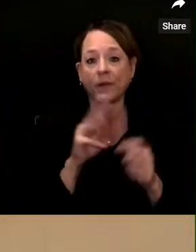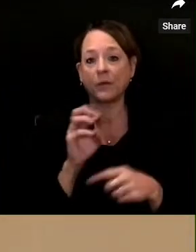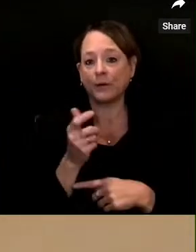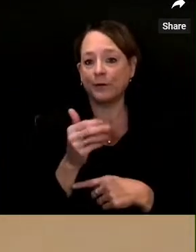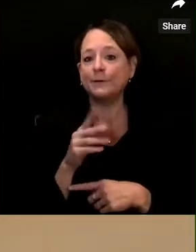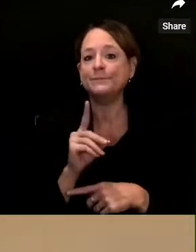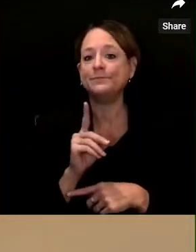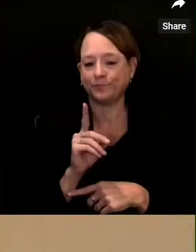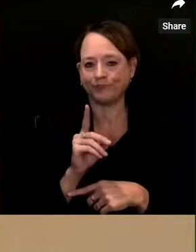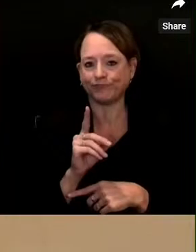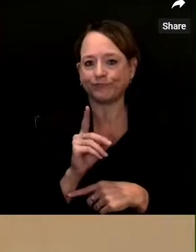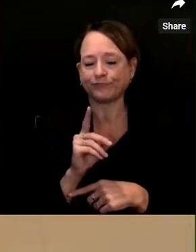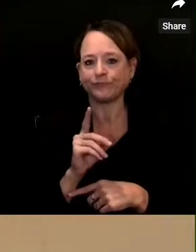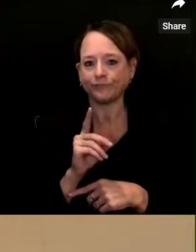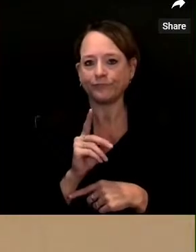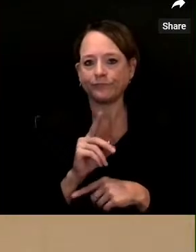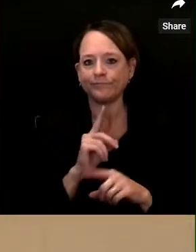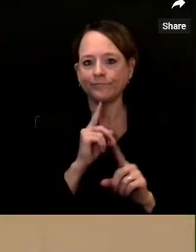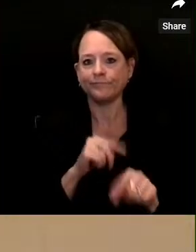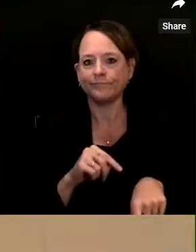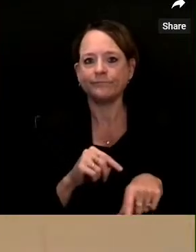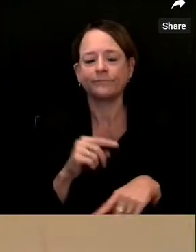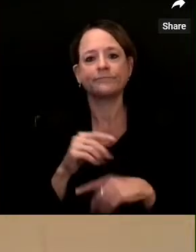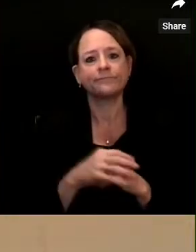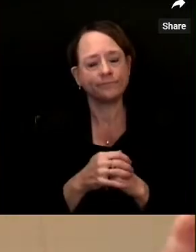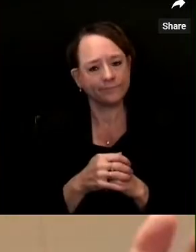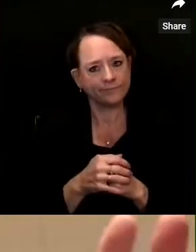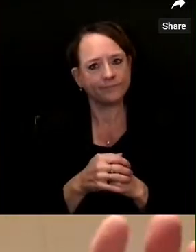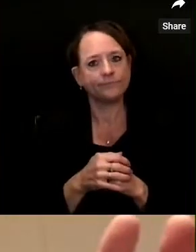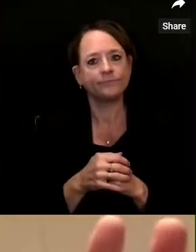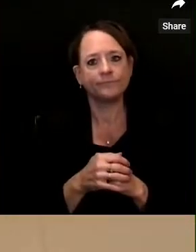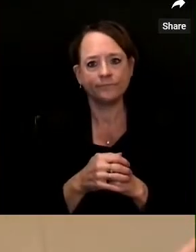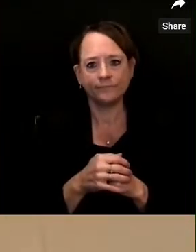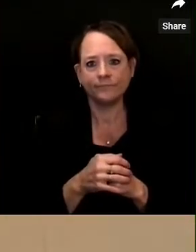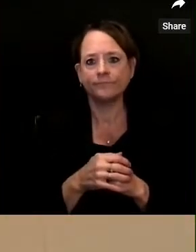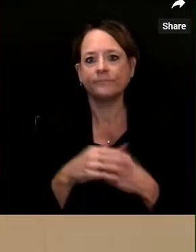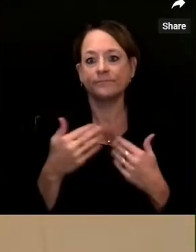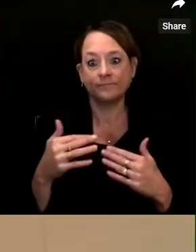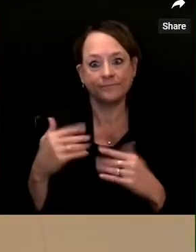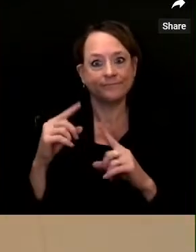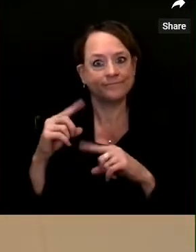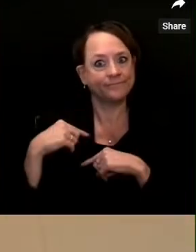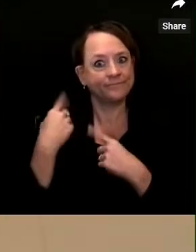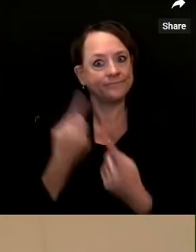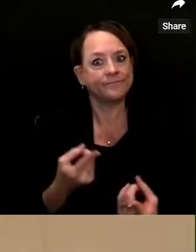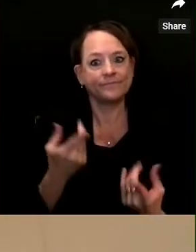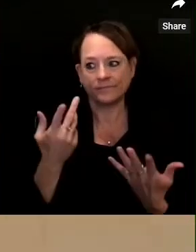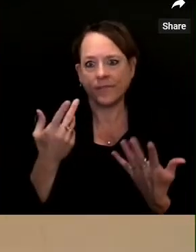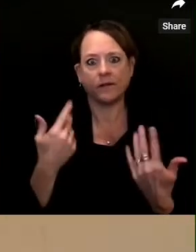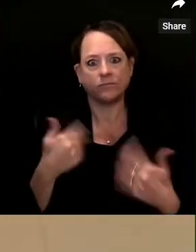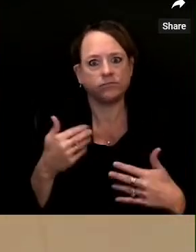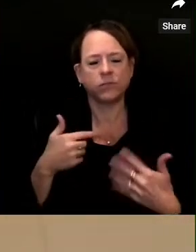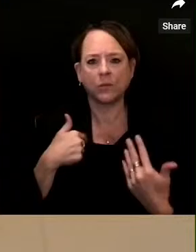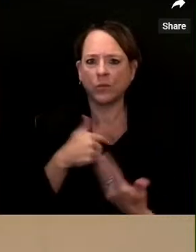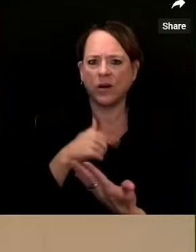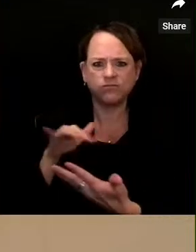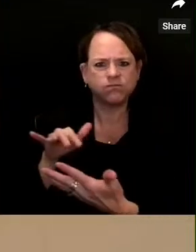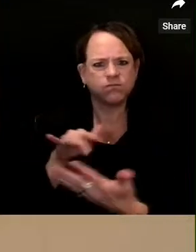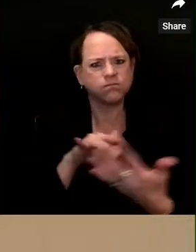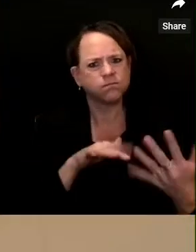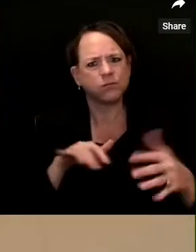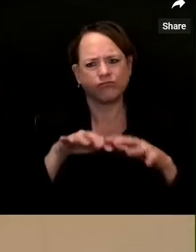I've spent a lot of time looking at epidemic curves around the world that have experienced a first large wave of COVID-19,